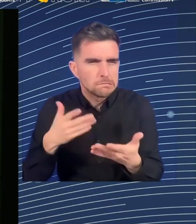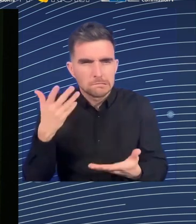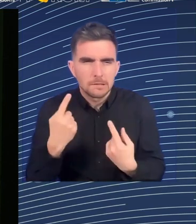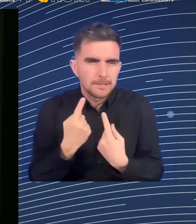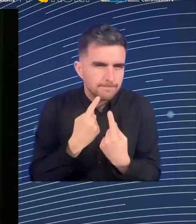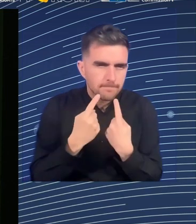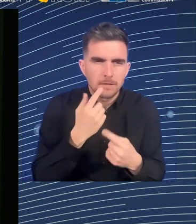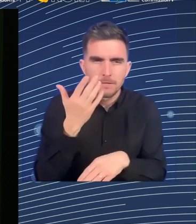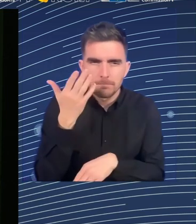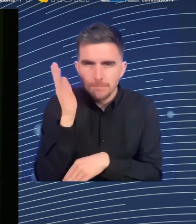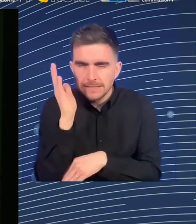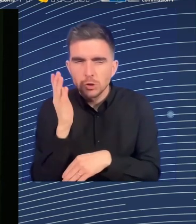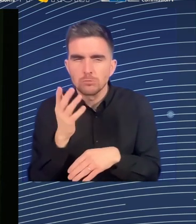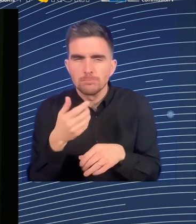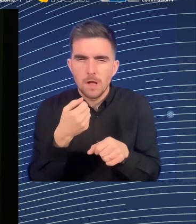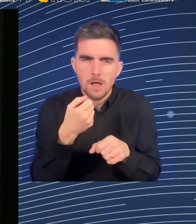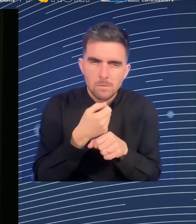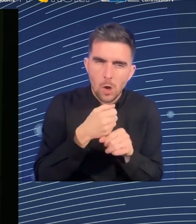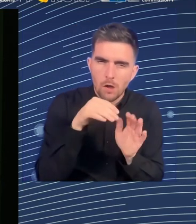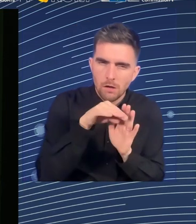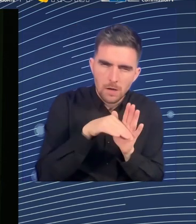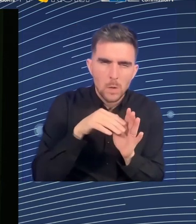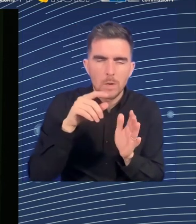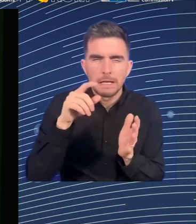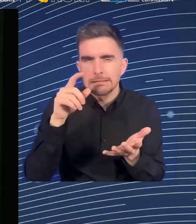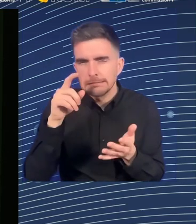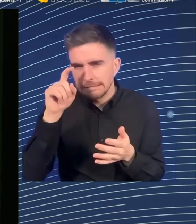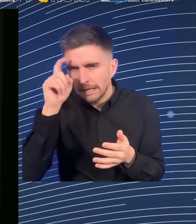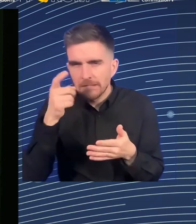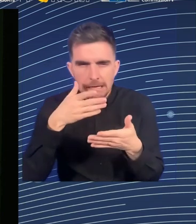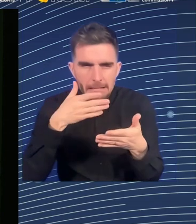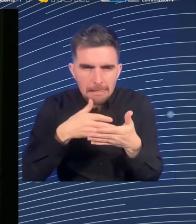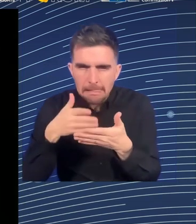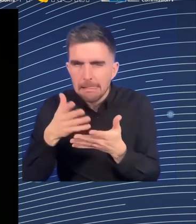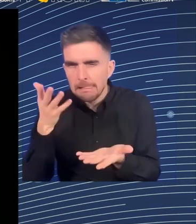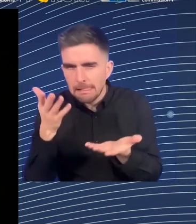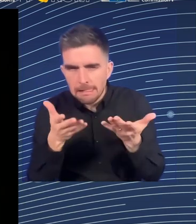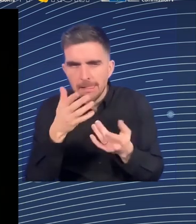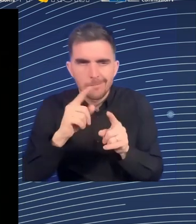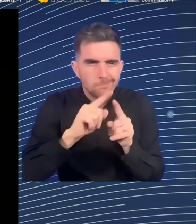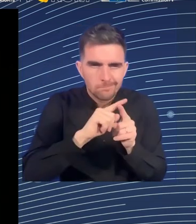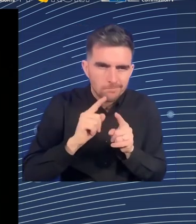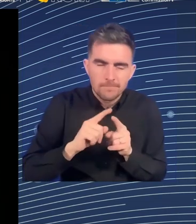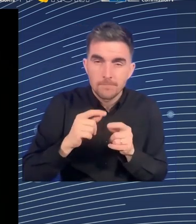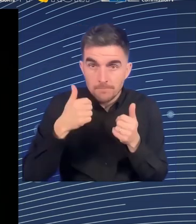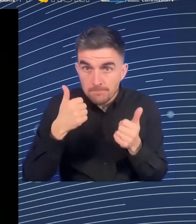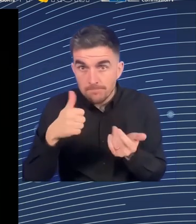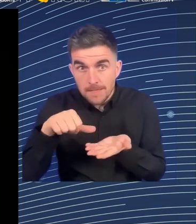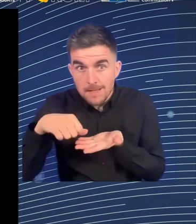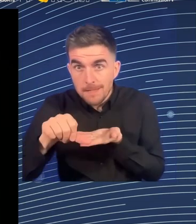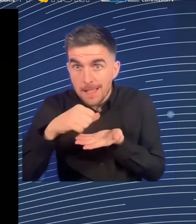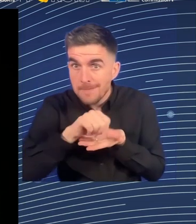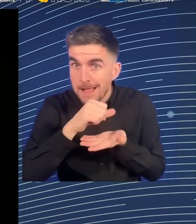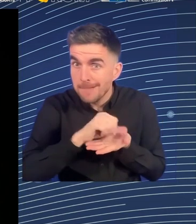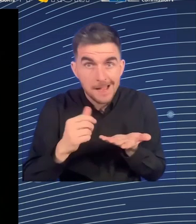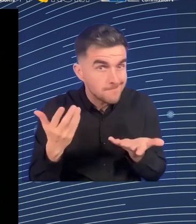well paid. So how to bring more men, which on average we know earn more than women in the labor market,